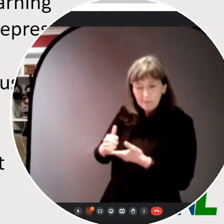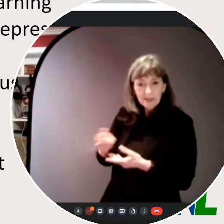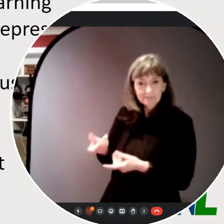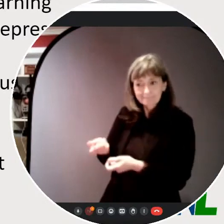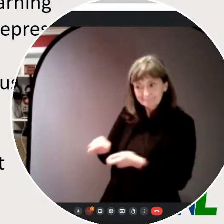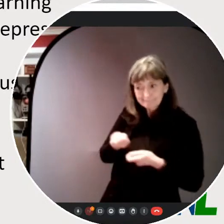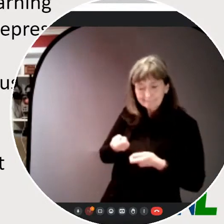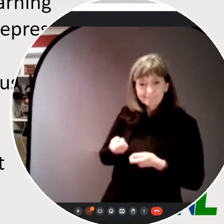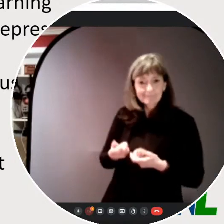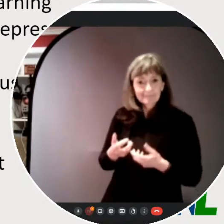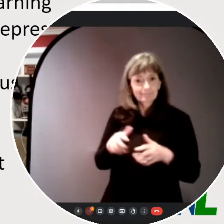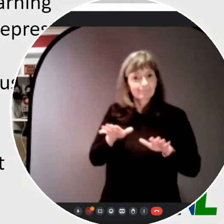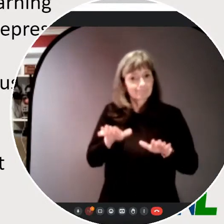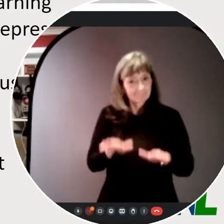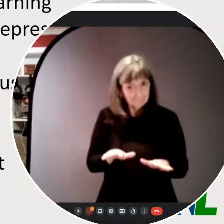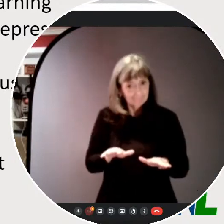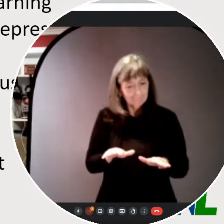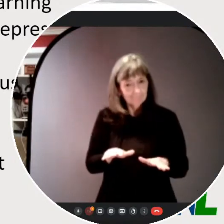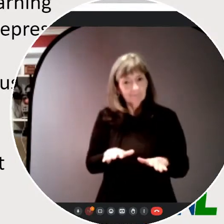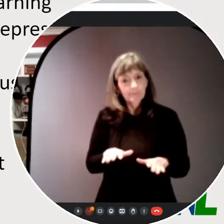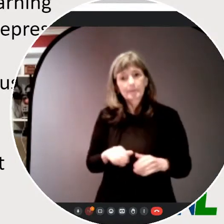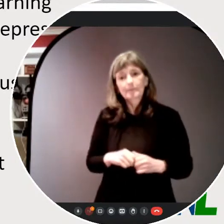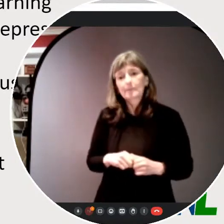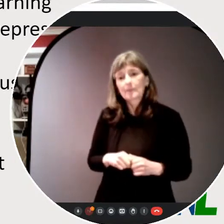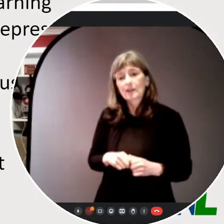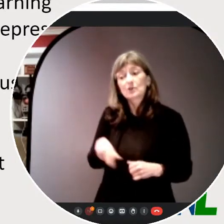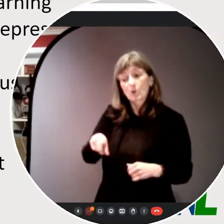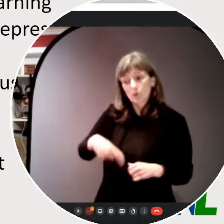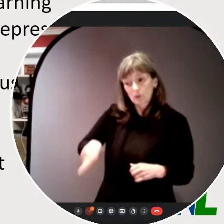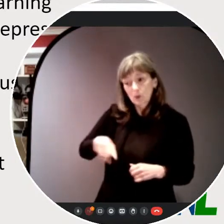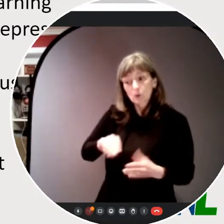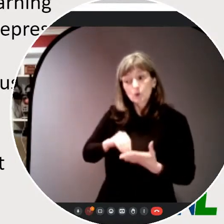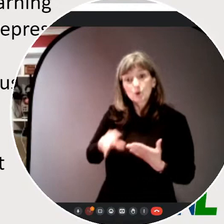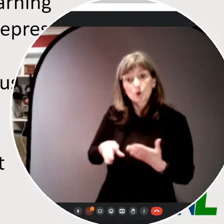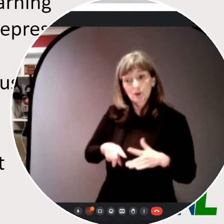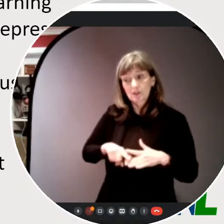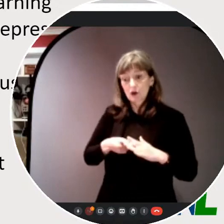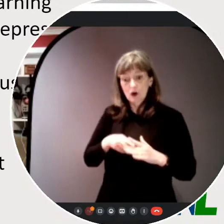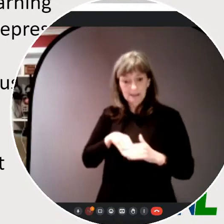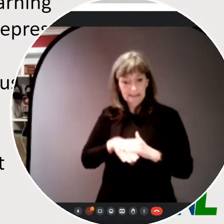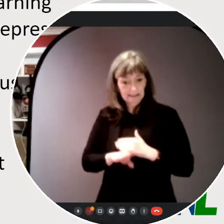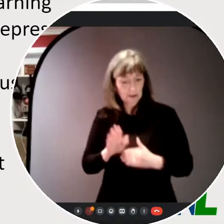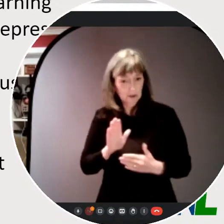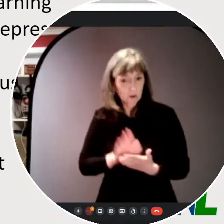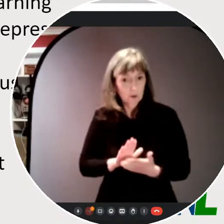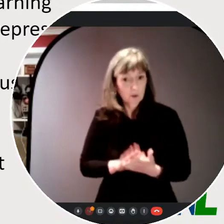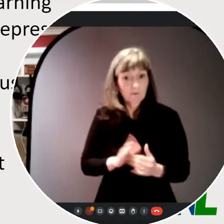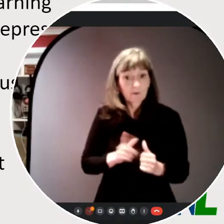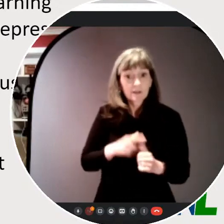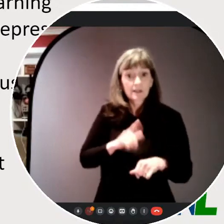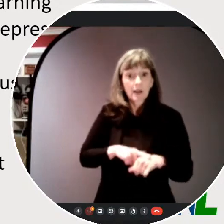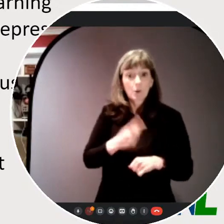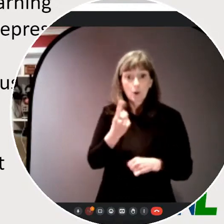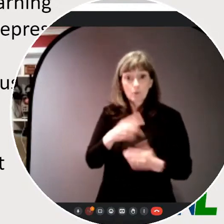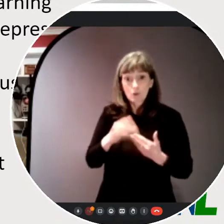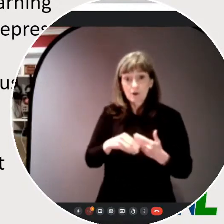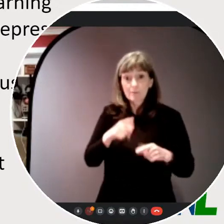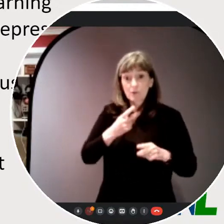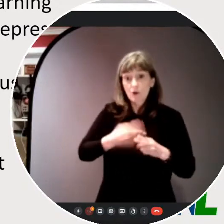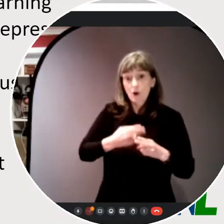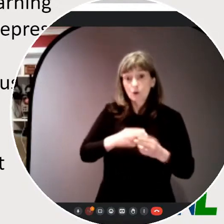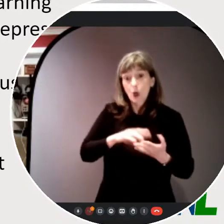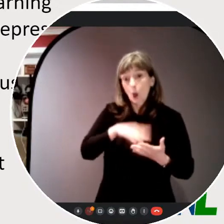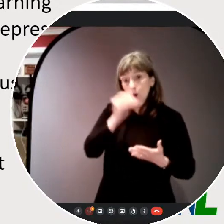initiate for these students when they come into our schools. We have the LEARN program, which is a literacy enrichment